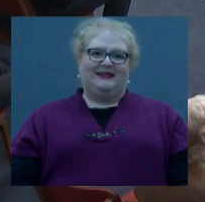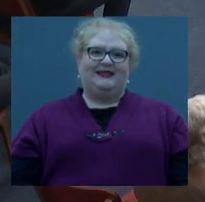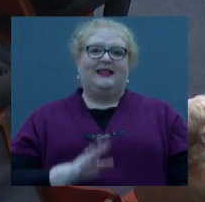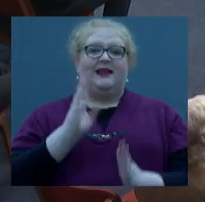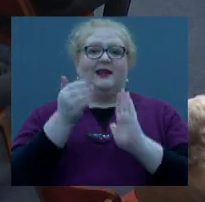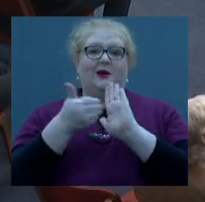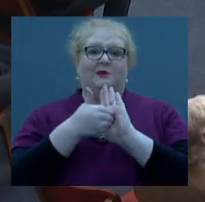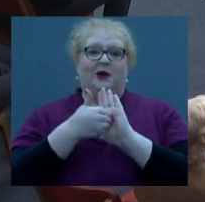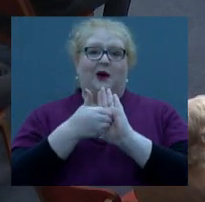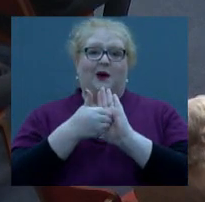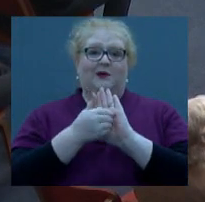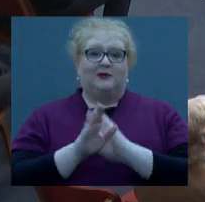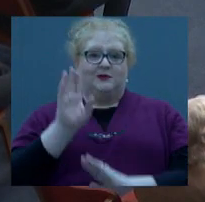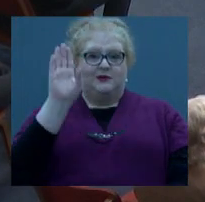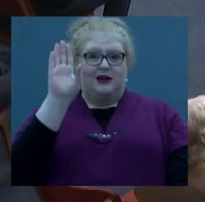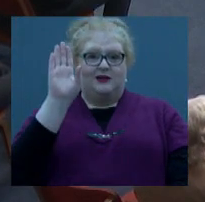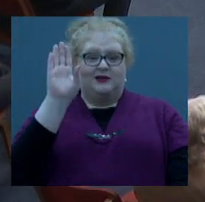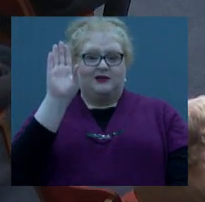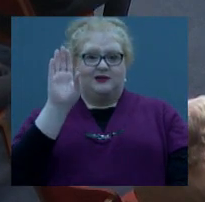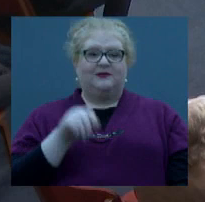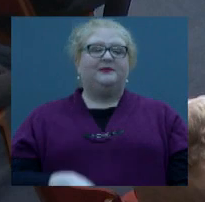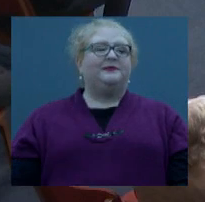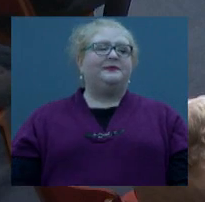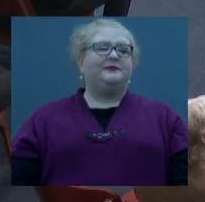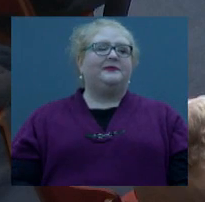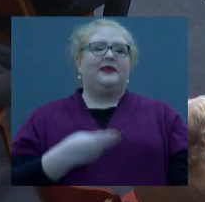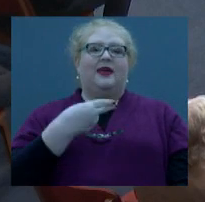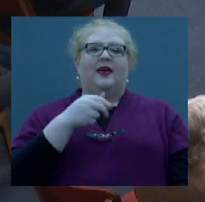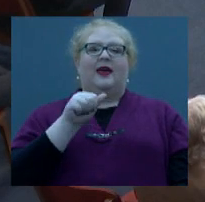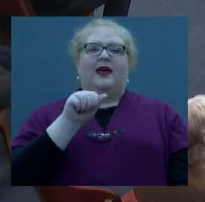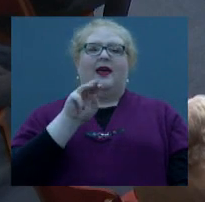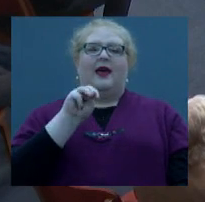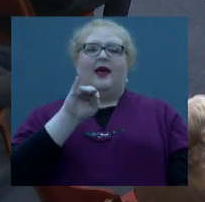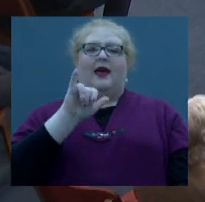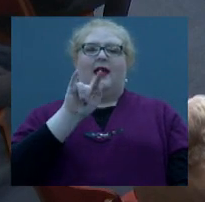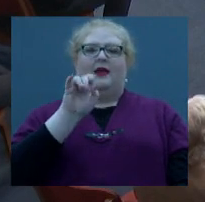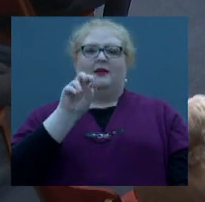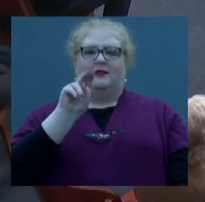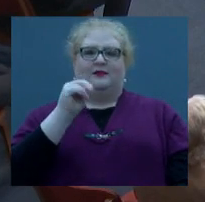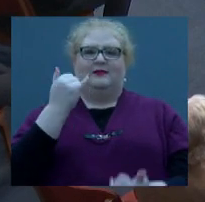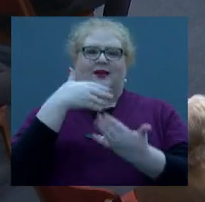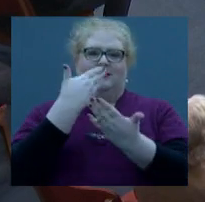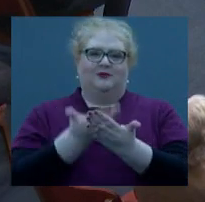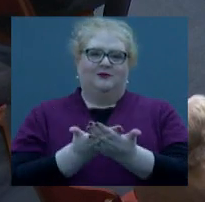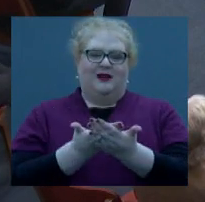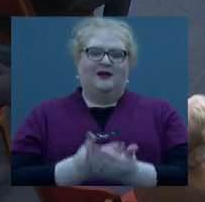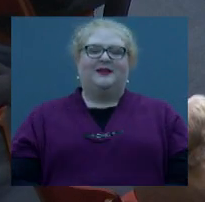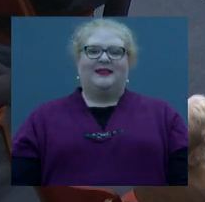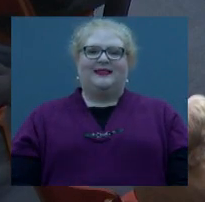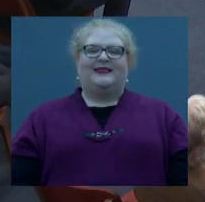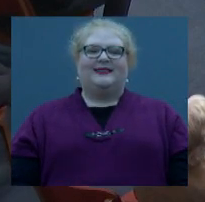If you're opposed, raise your hand. Please note Commissioner Hamilton has arrived.